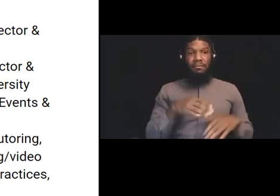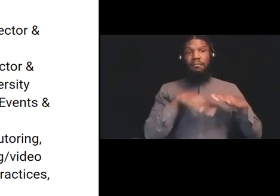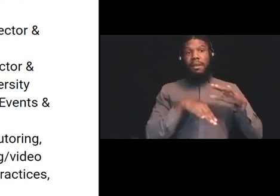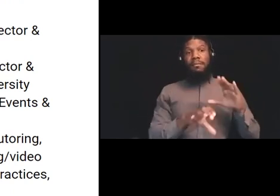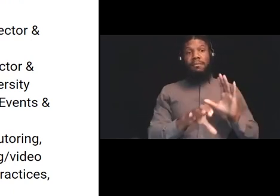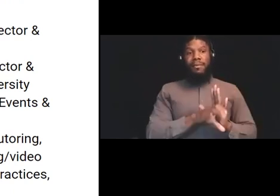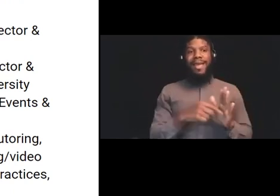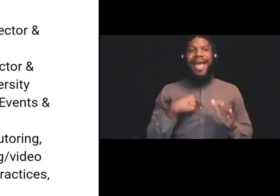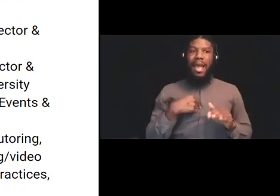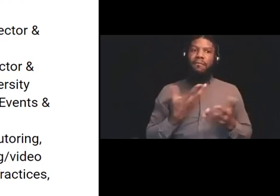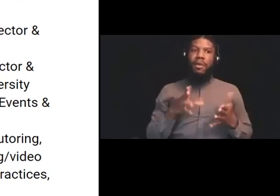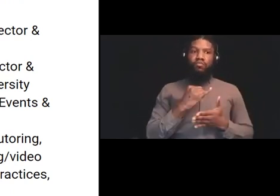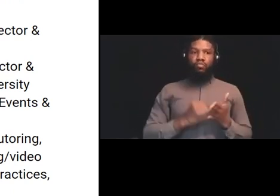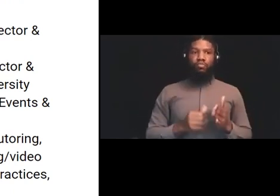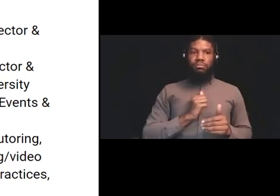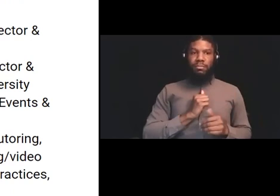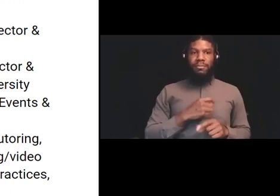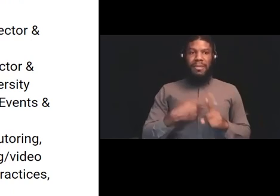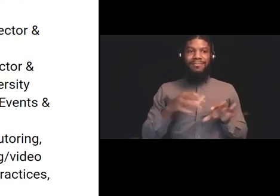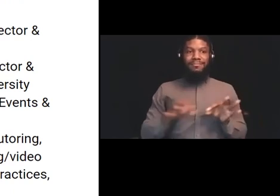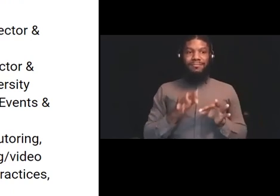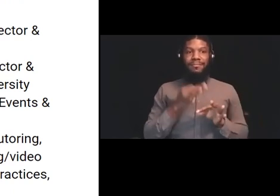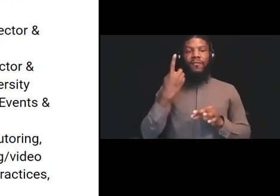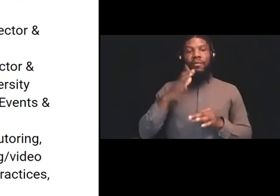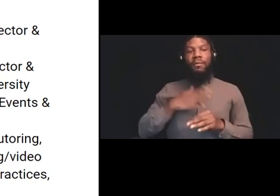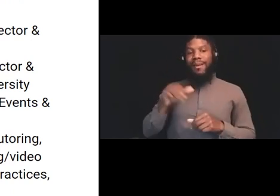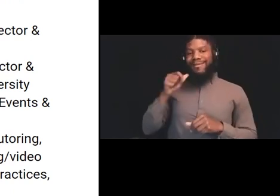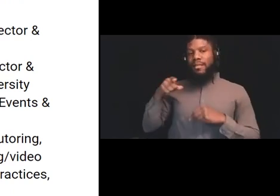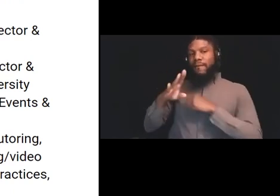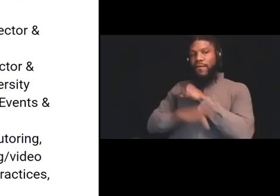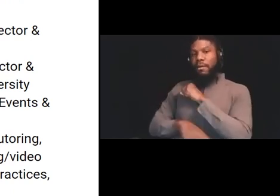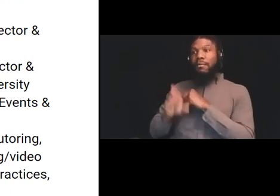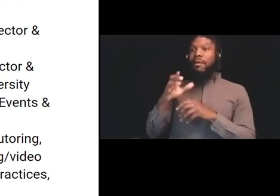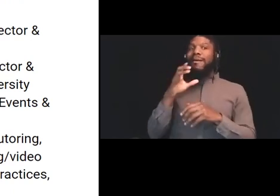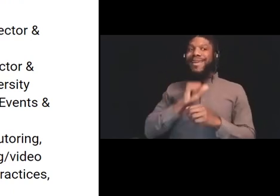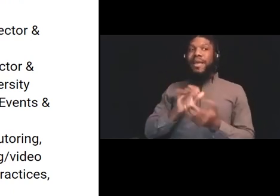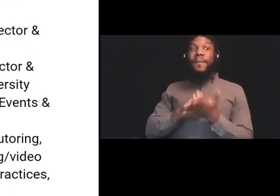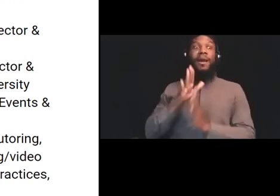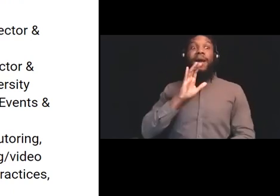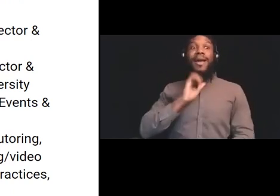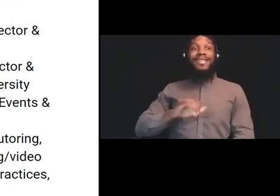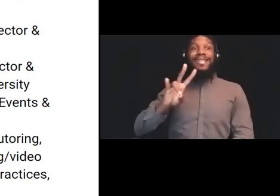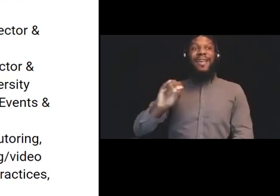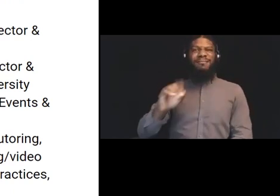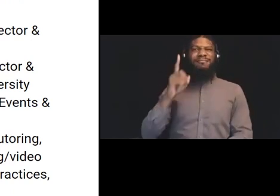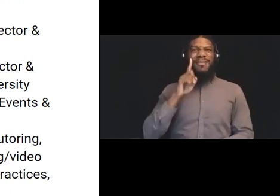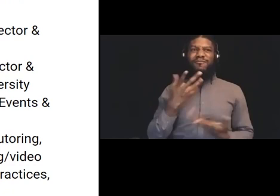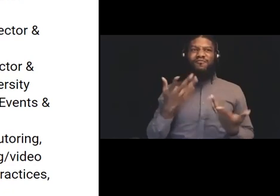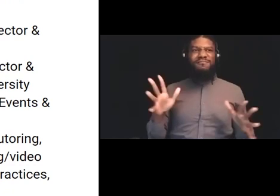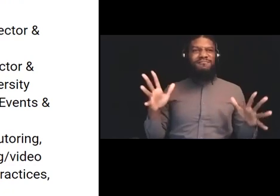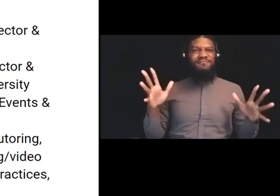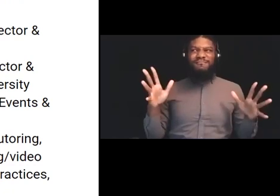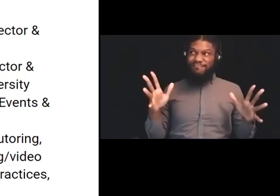I designed and then knit for my aunt this fall because she turned 70. I think that's about